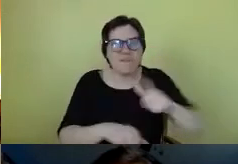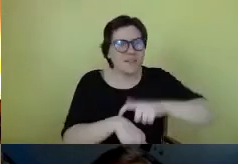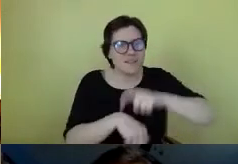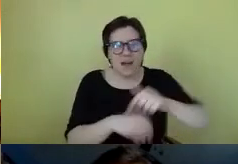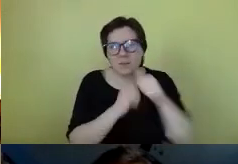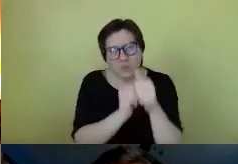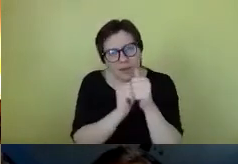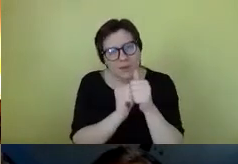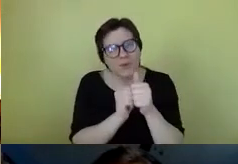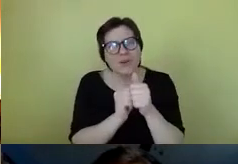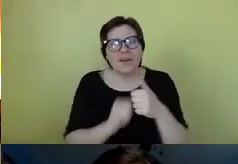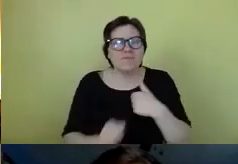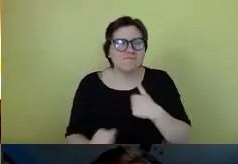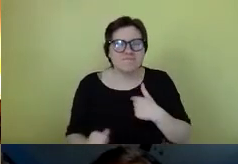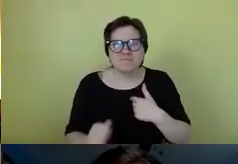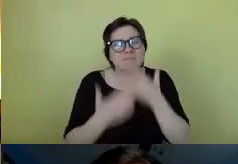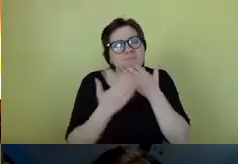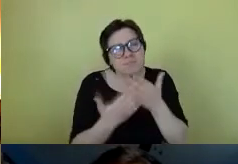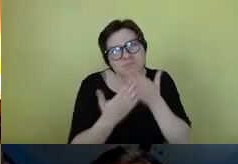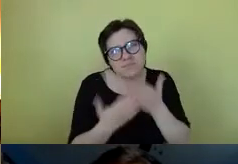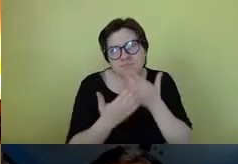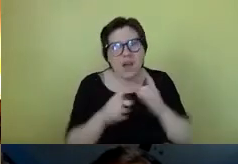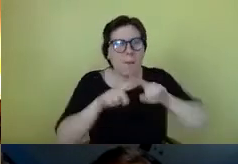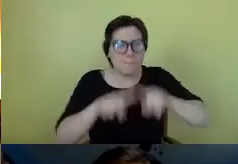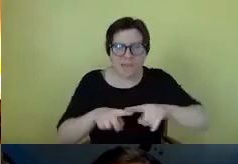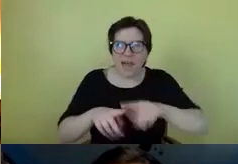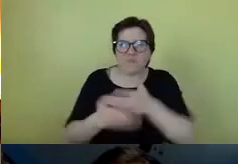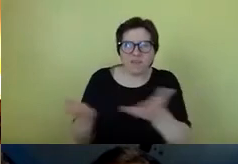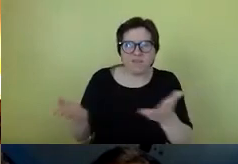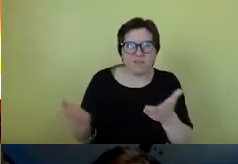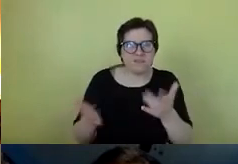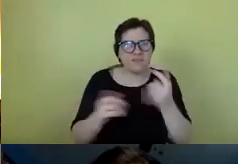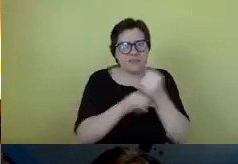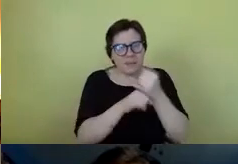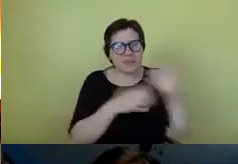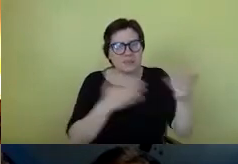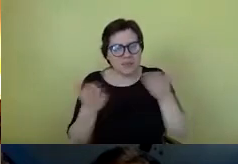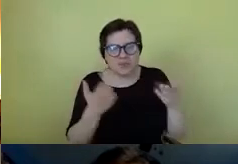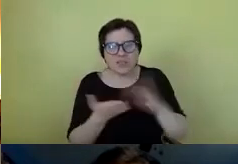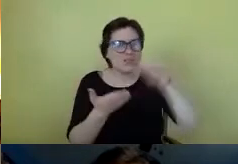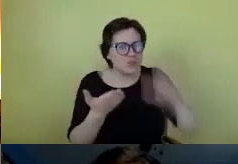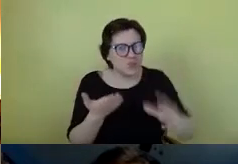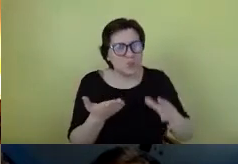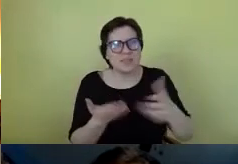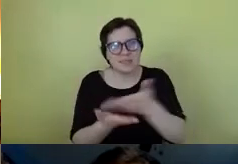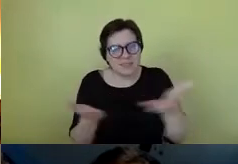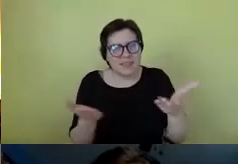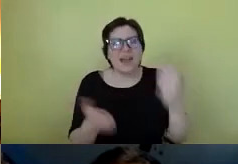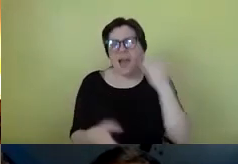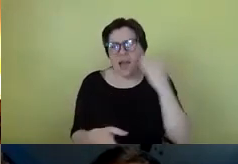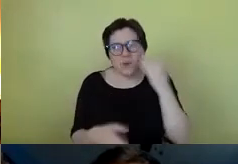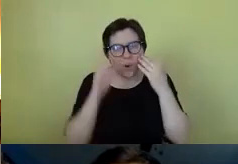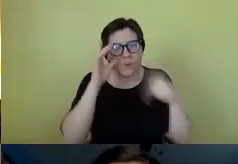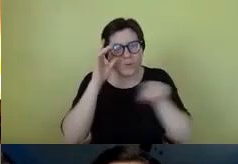spend with you, and I'm just really grateful, and on behalf of all of our campus ministries and students, I know that they are